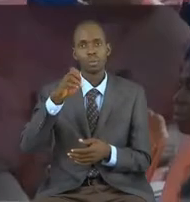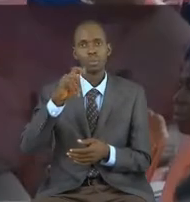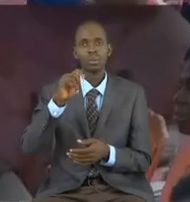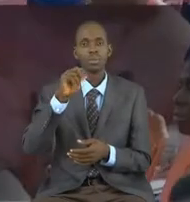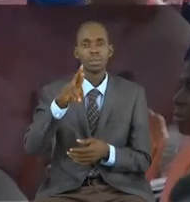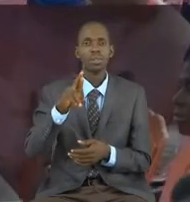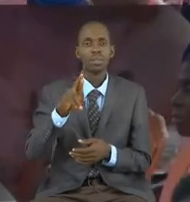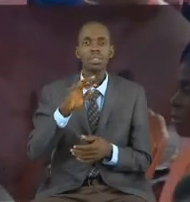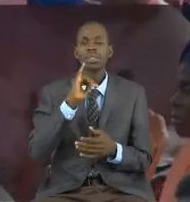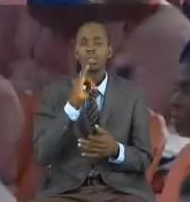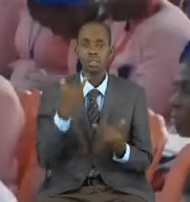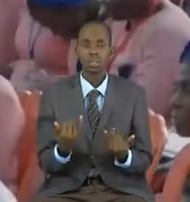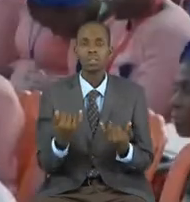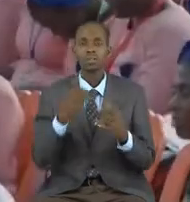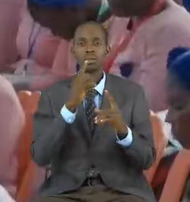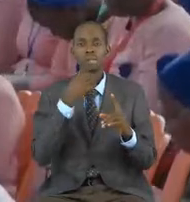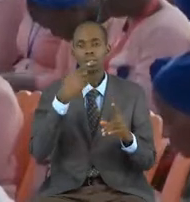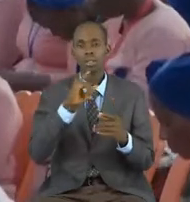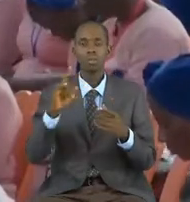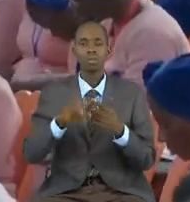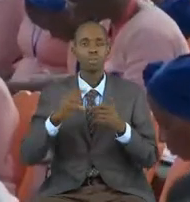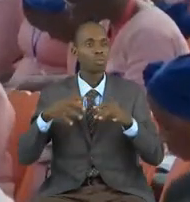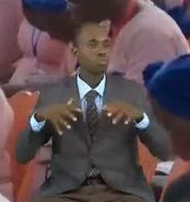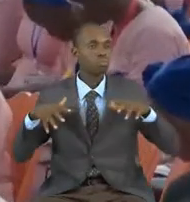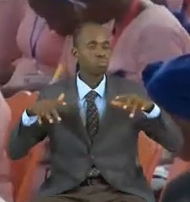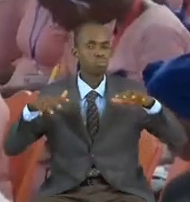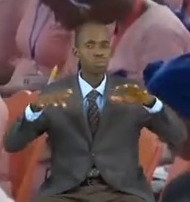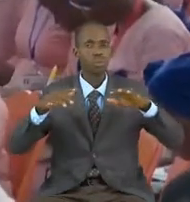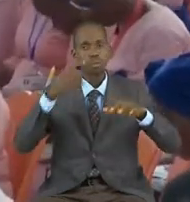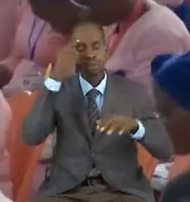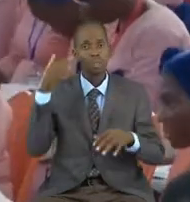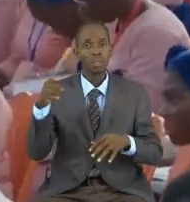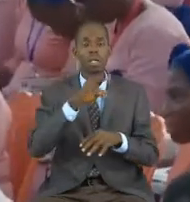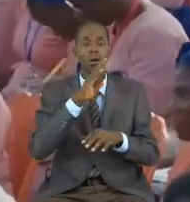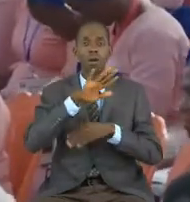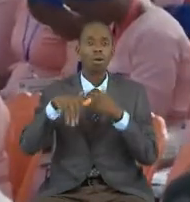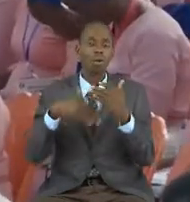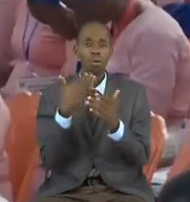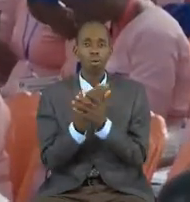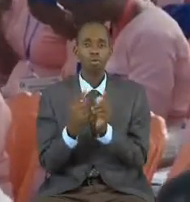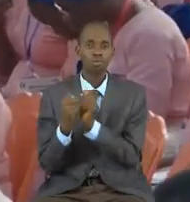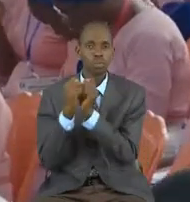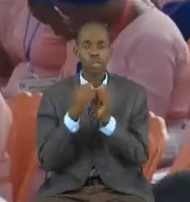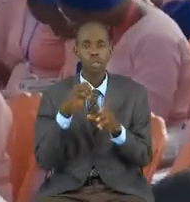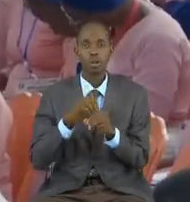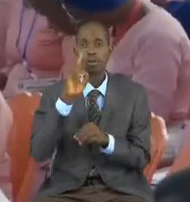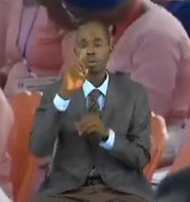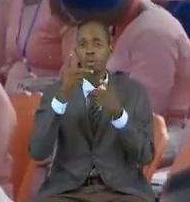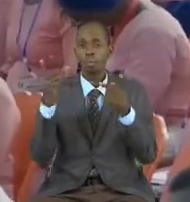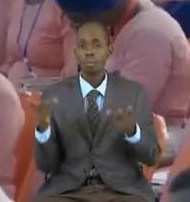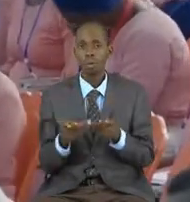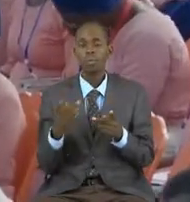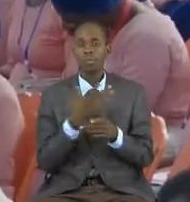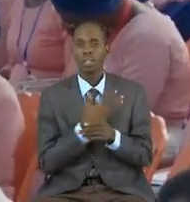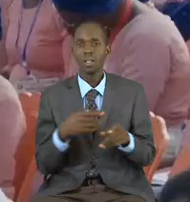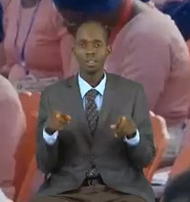the multitude. They were with one accord in one place. And as they sat, the